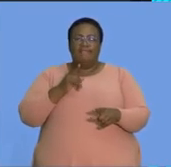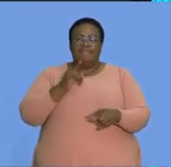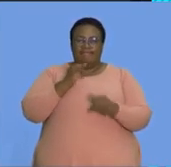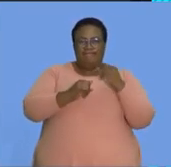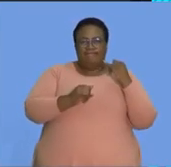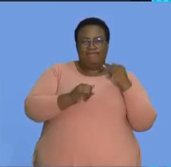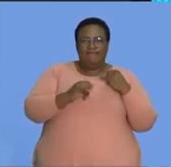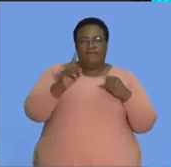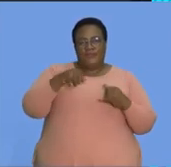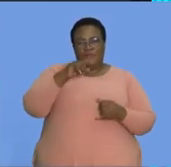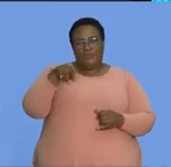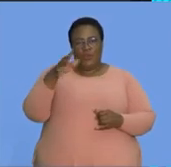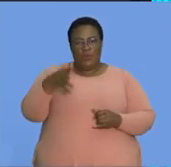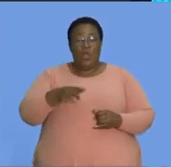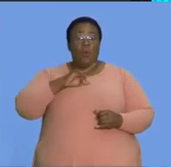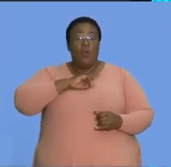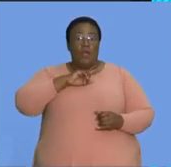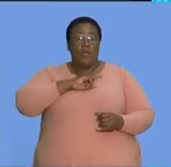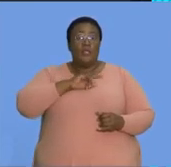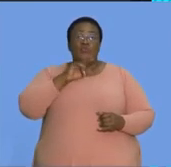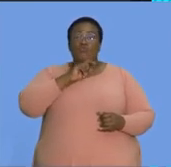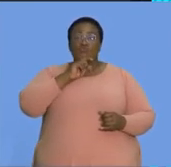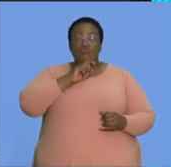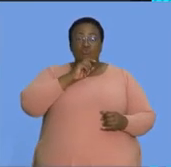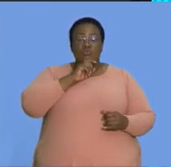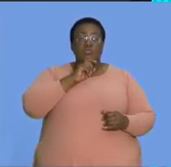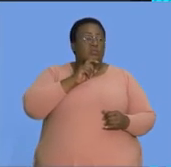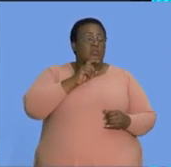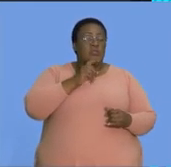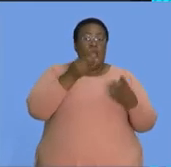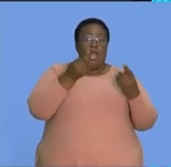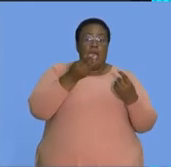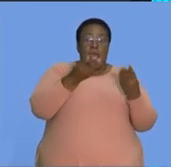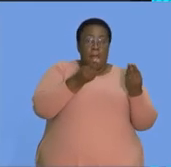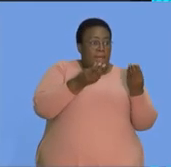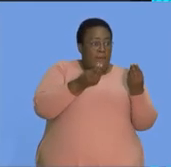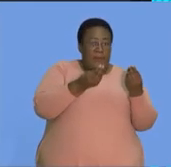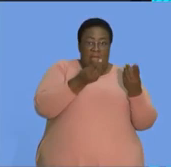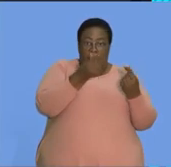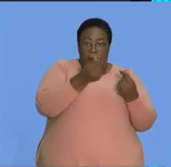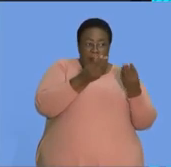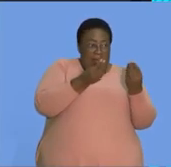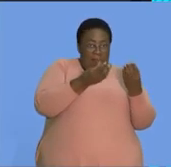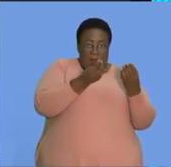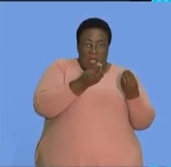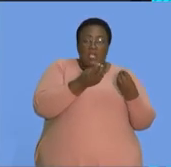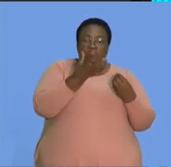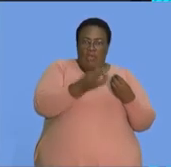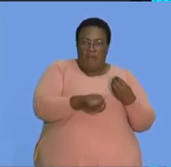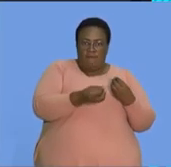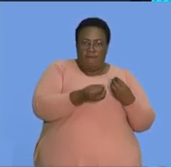incorrect, because now you are no longer using the original amounts that you are busy getting as you are calculating. Now you are